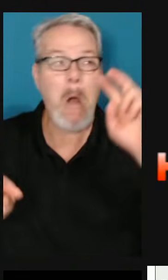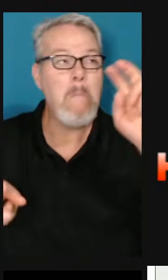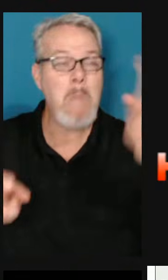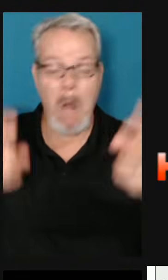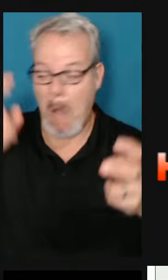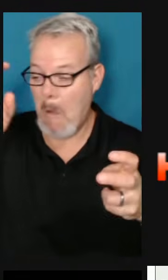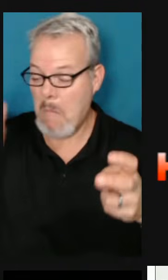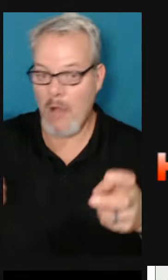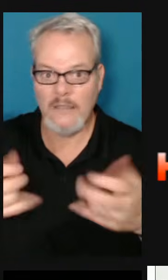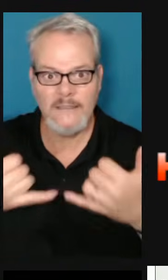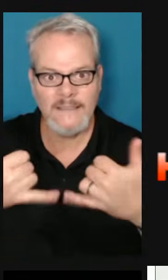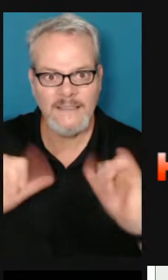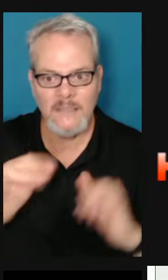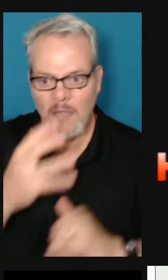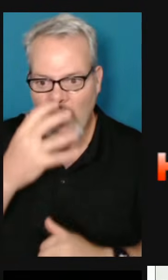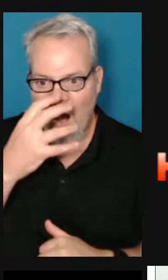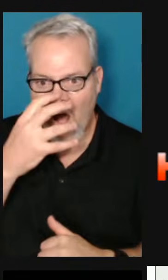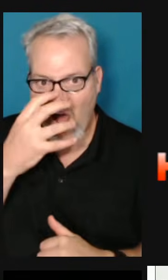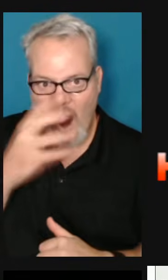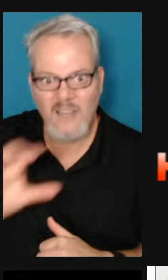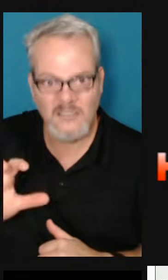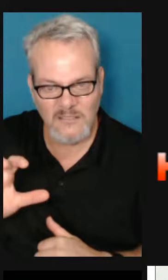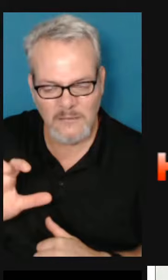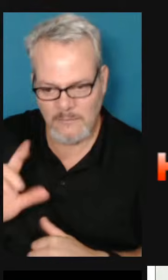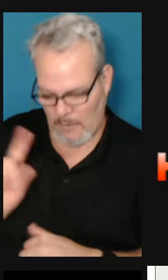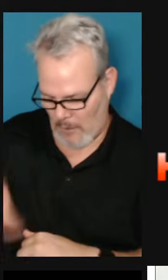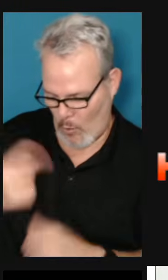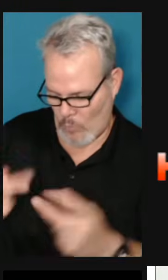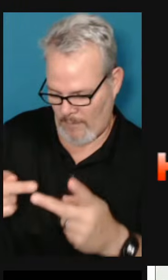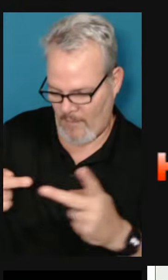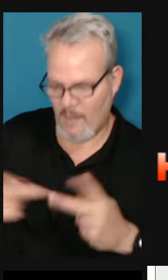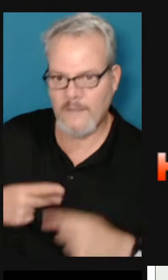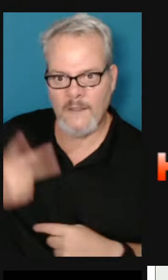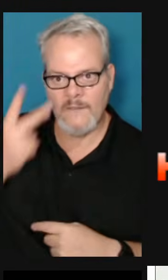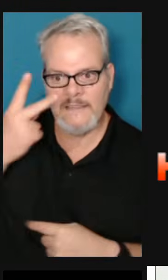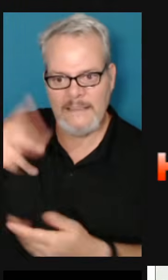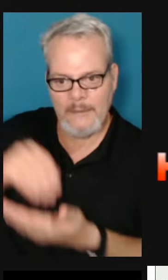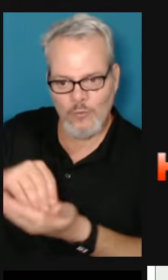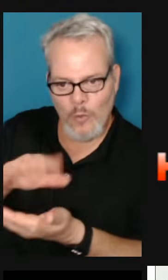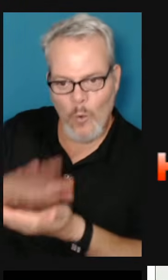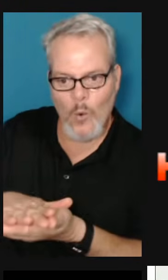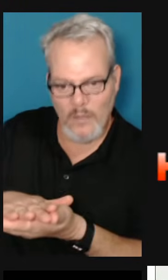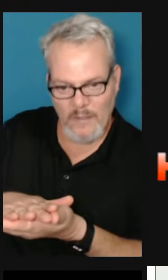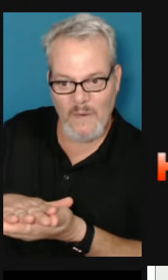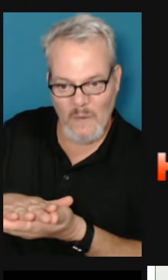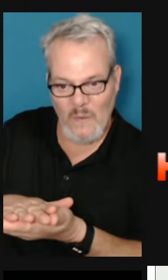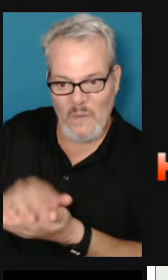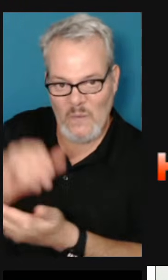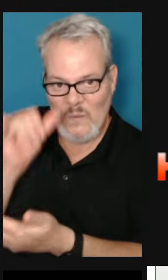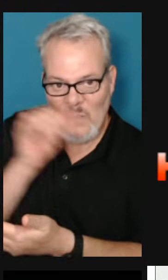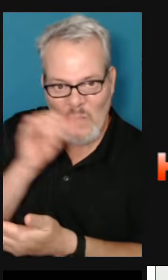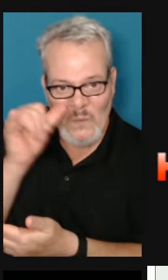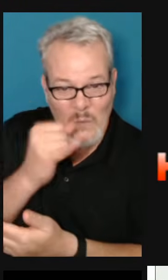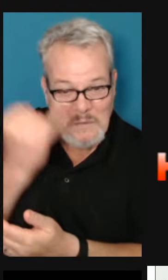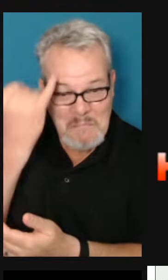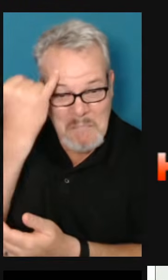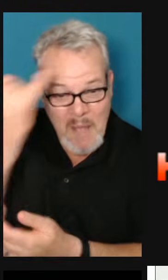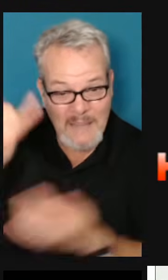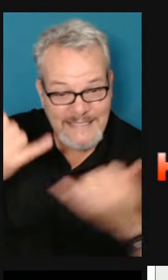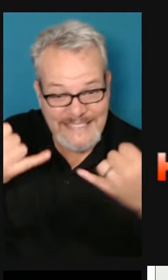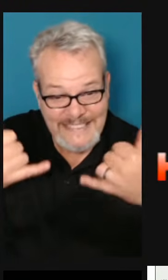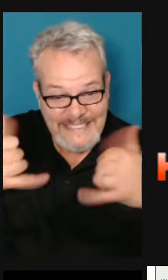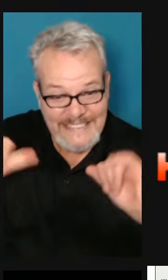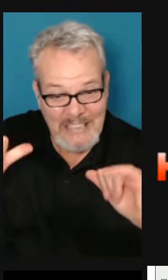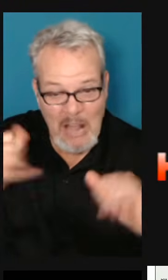this reported. Yeah, so close enough there, and yeah, imagine that tephra is still hot as it's falling